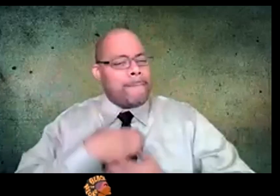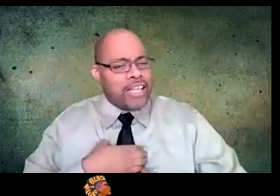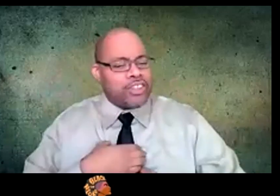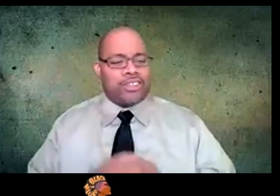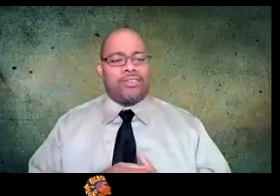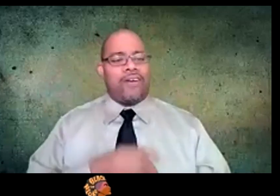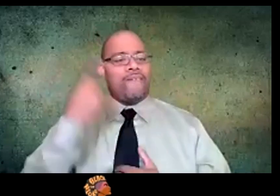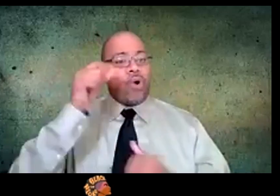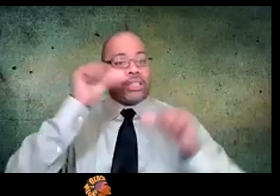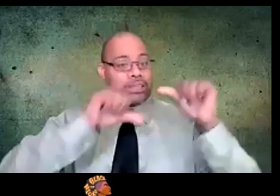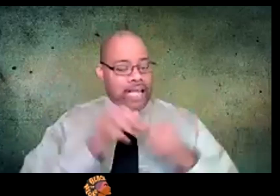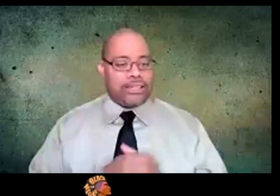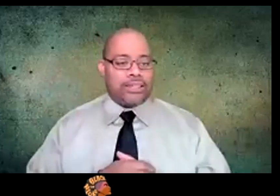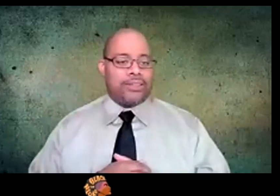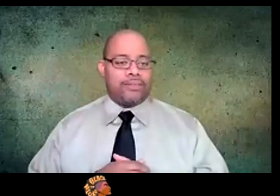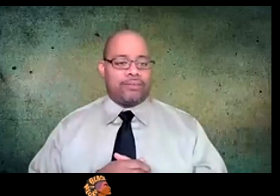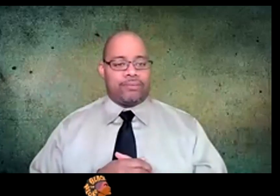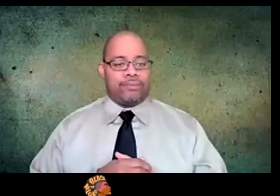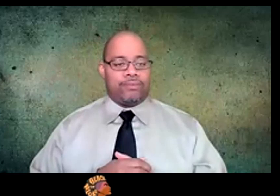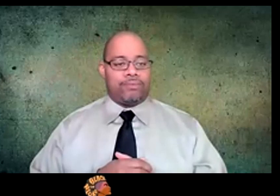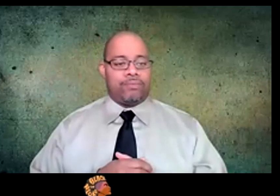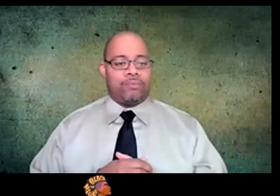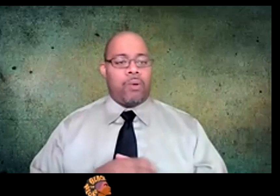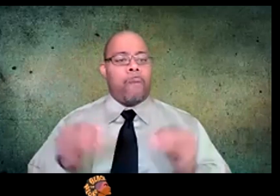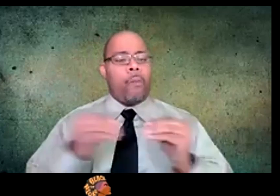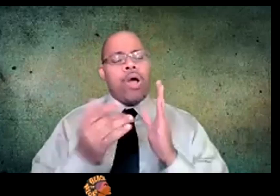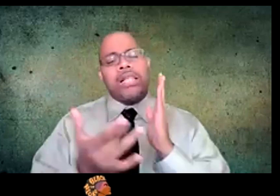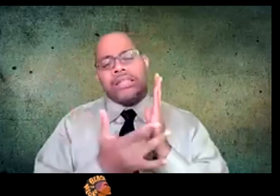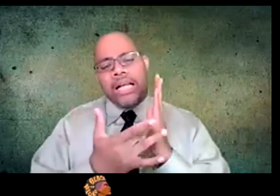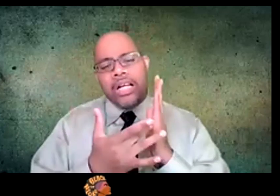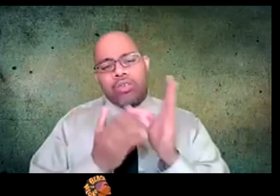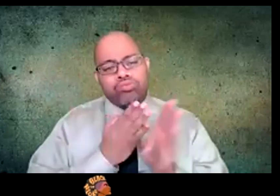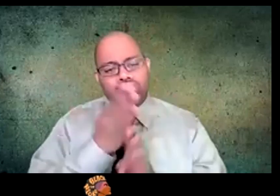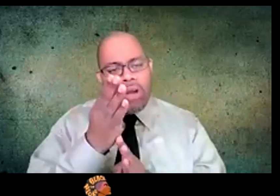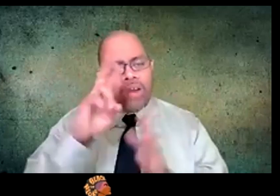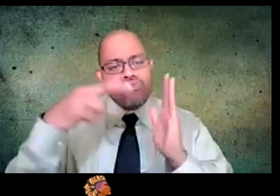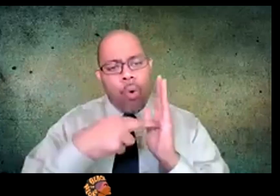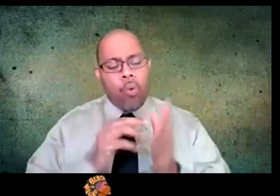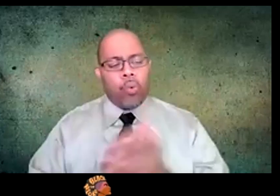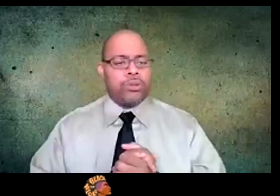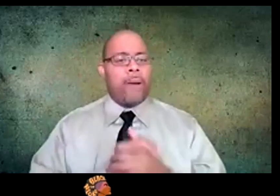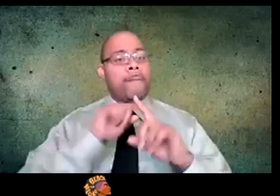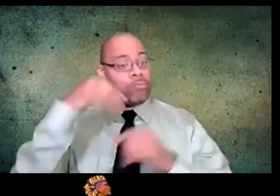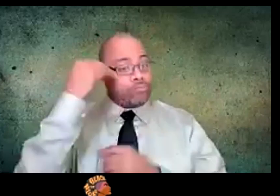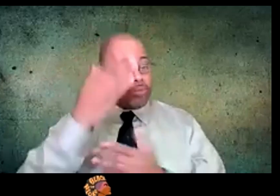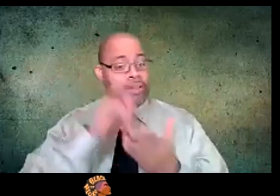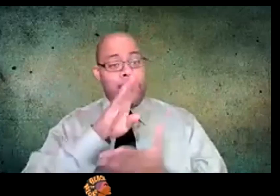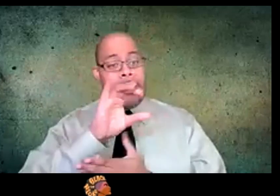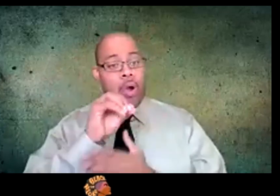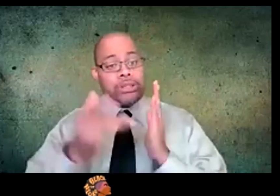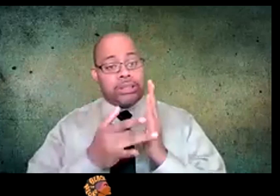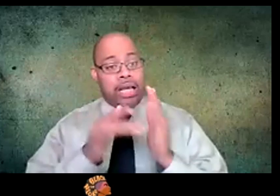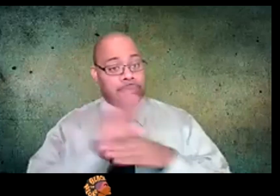for science in more of the technical track roles. But I'll tell you, the biotech